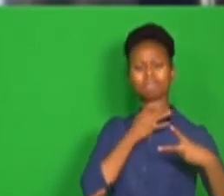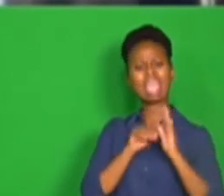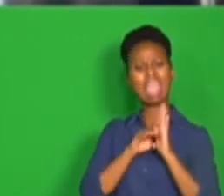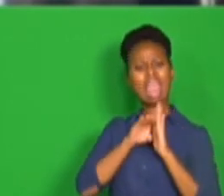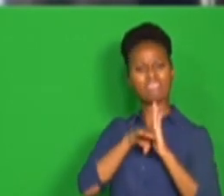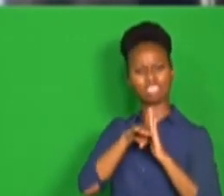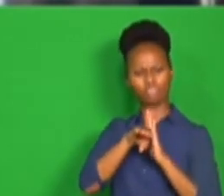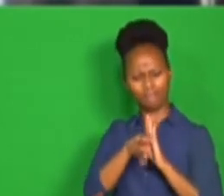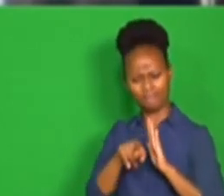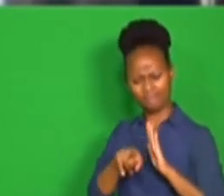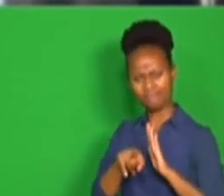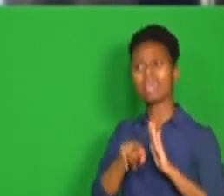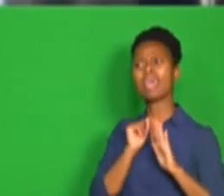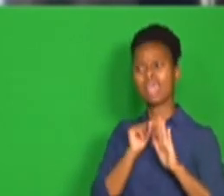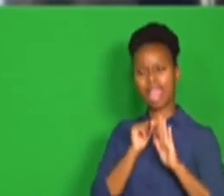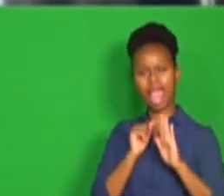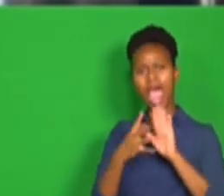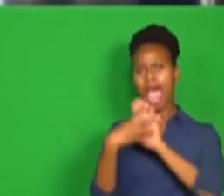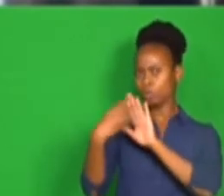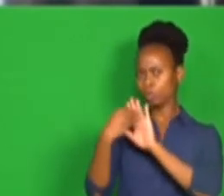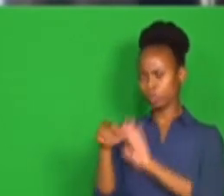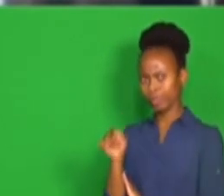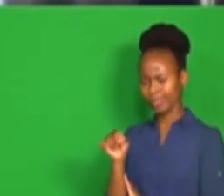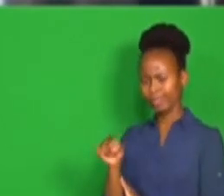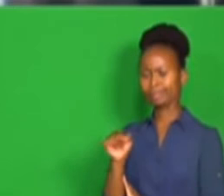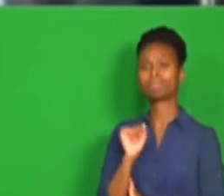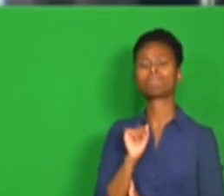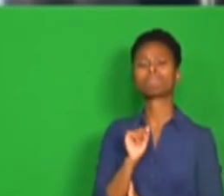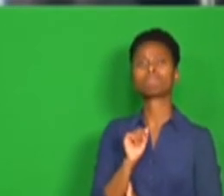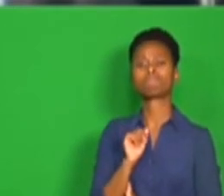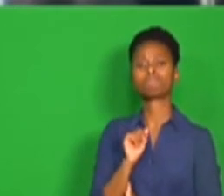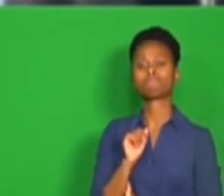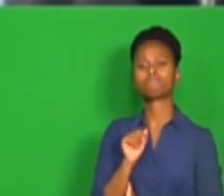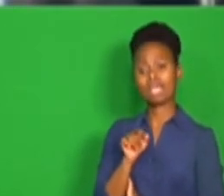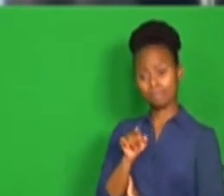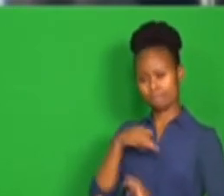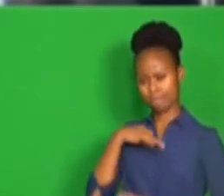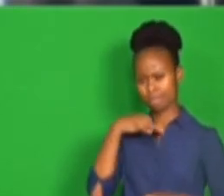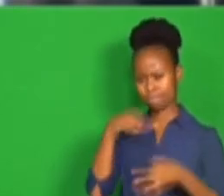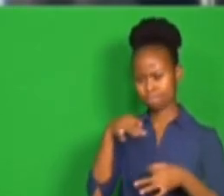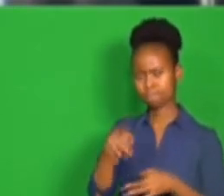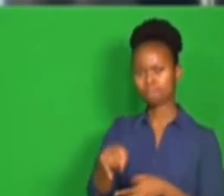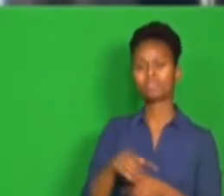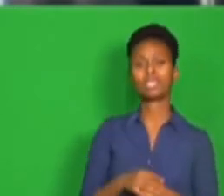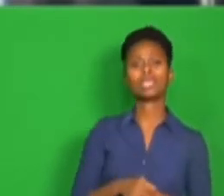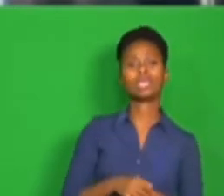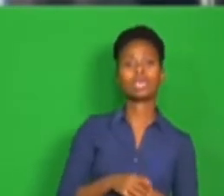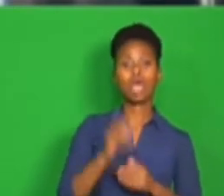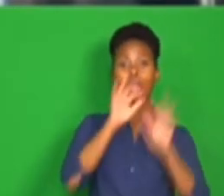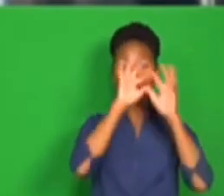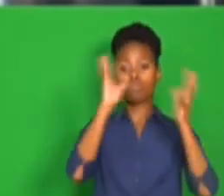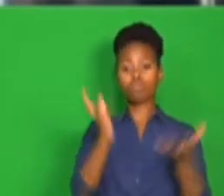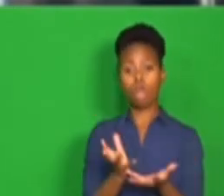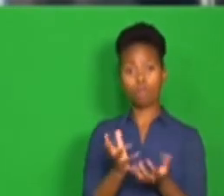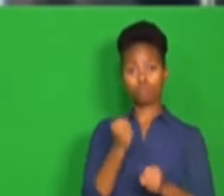just reiterate them, is a rise in global producer price